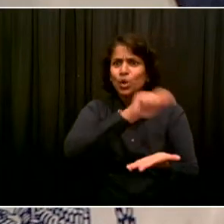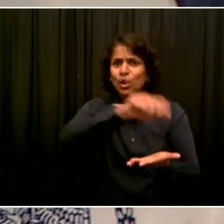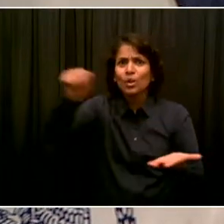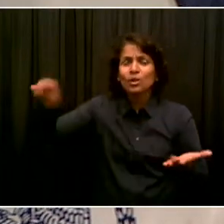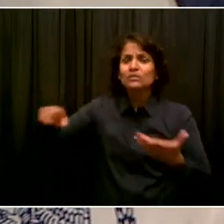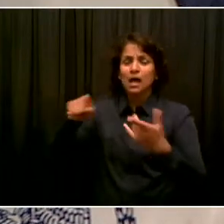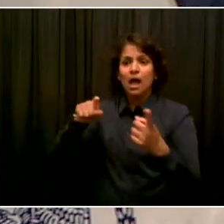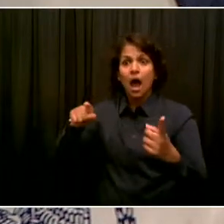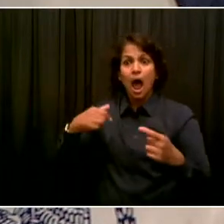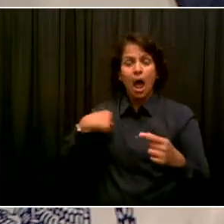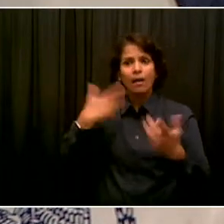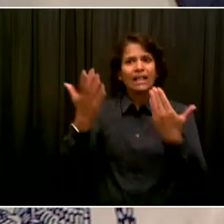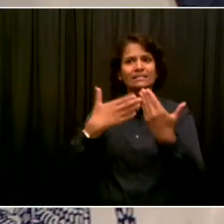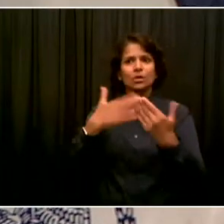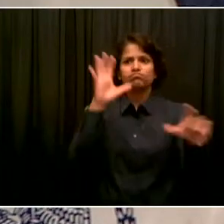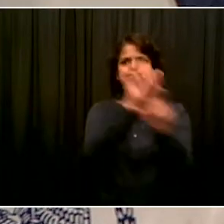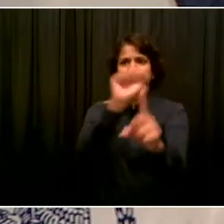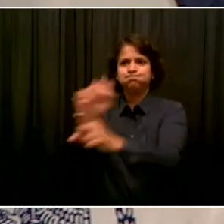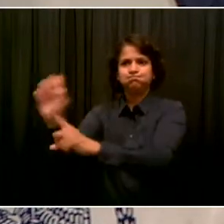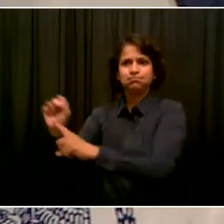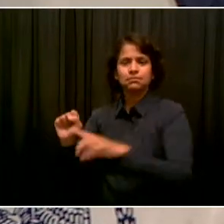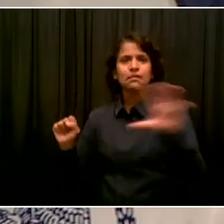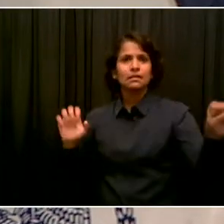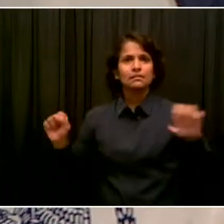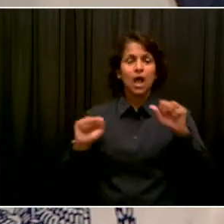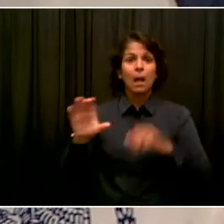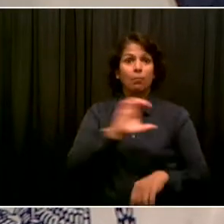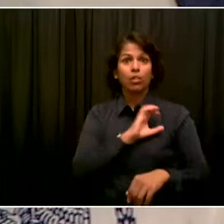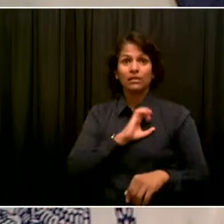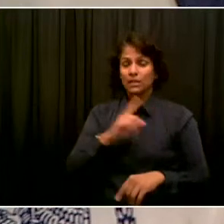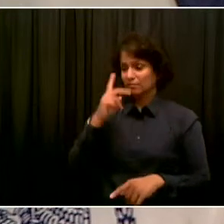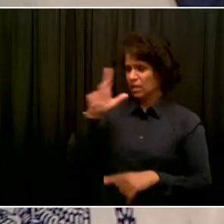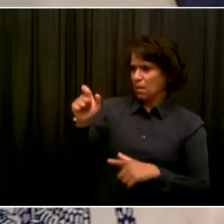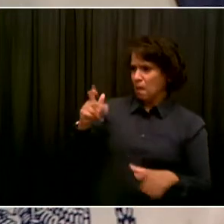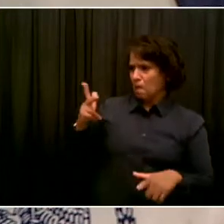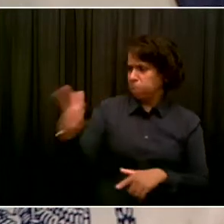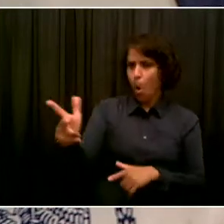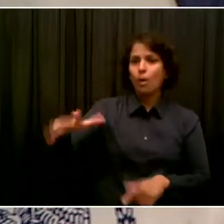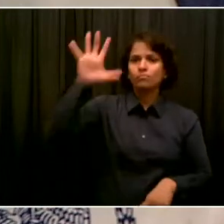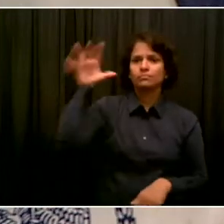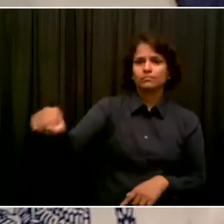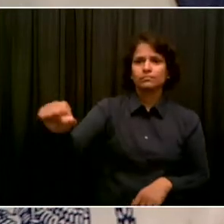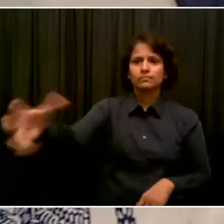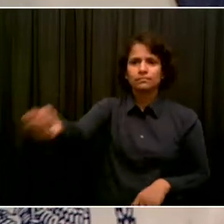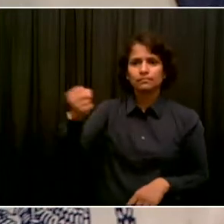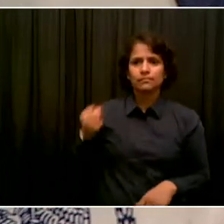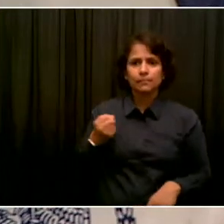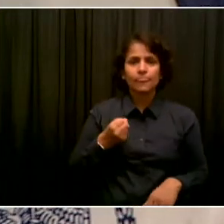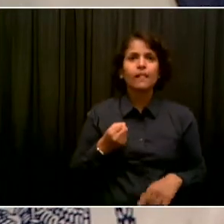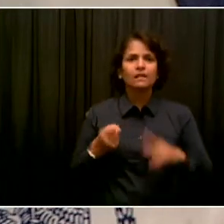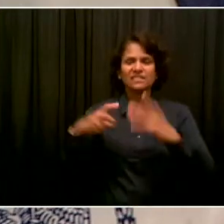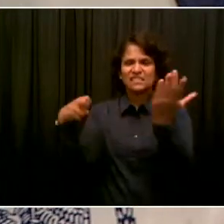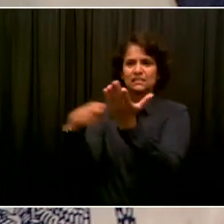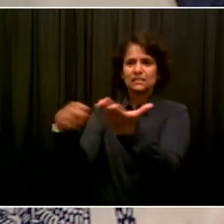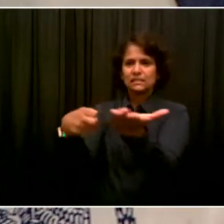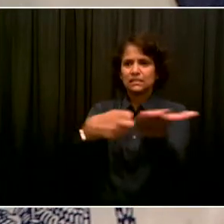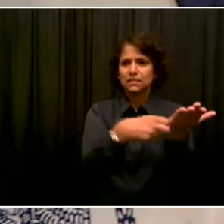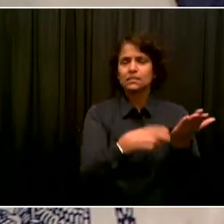enforcement by the NYPD, all of these things are having an impact. But what we found, and